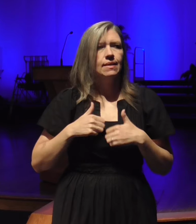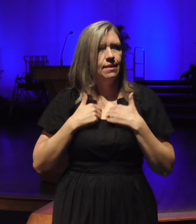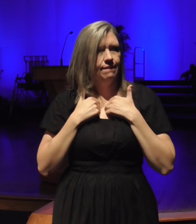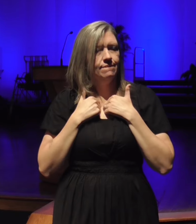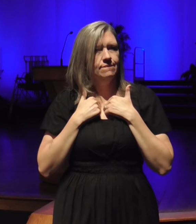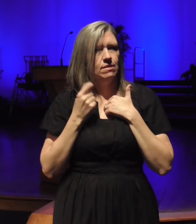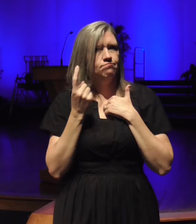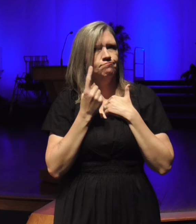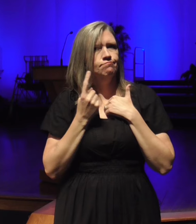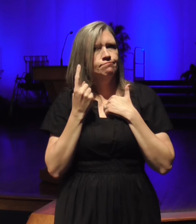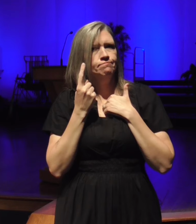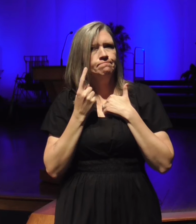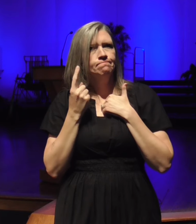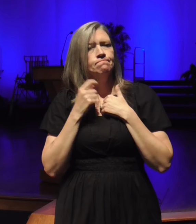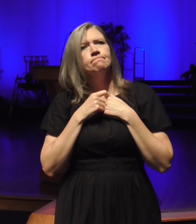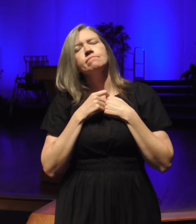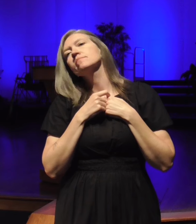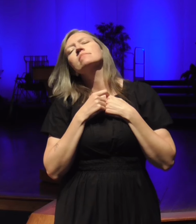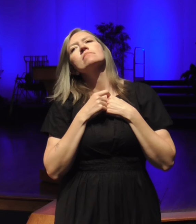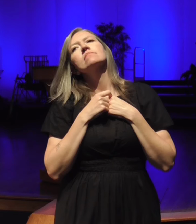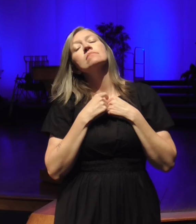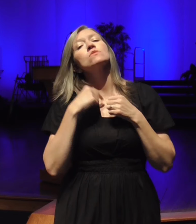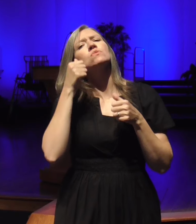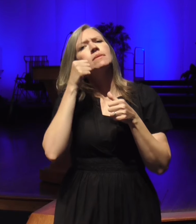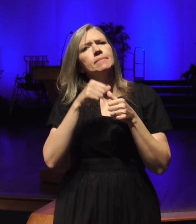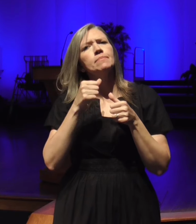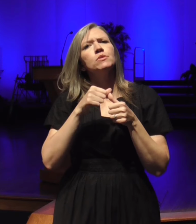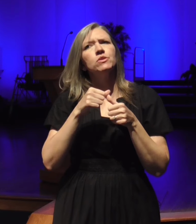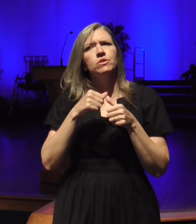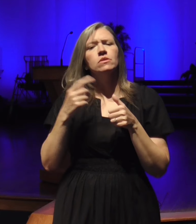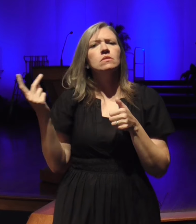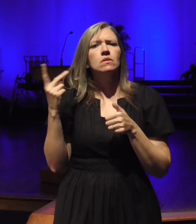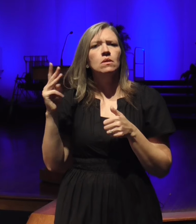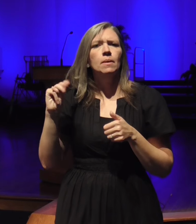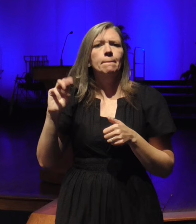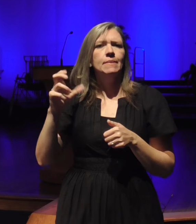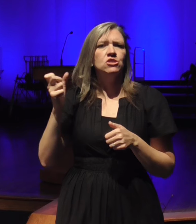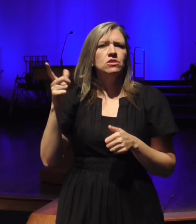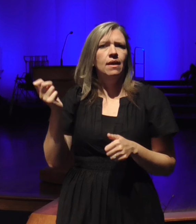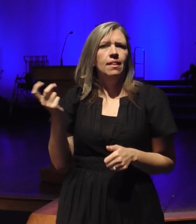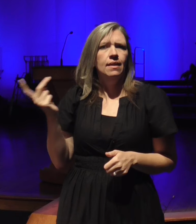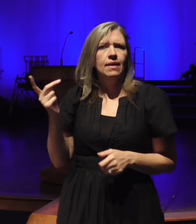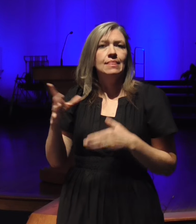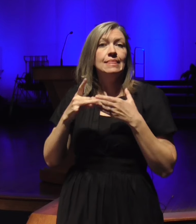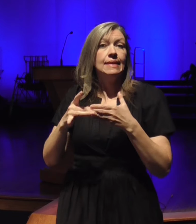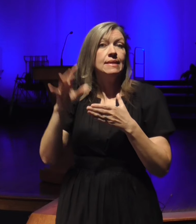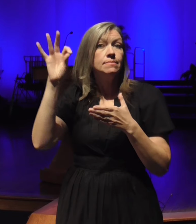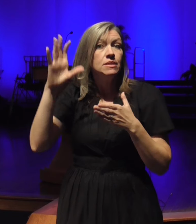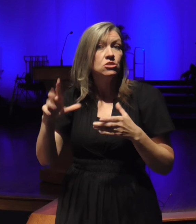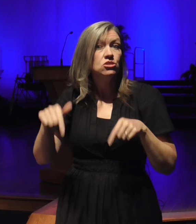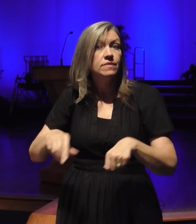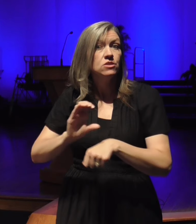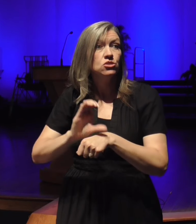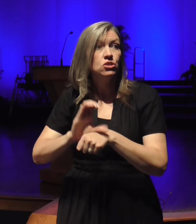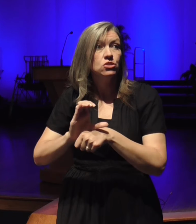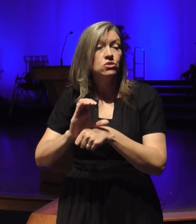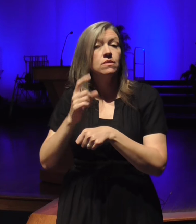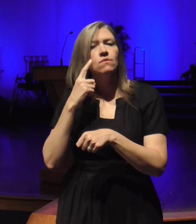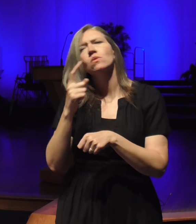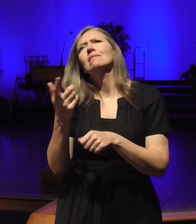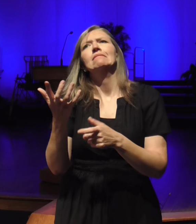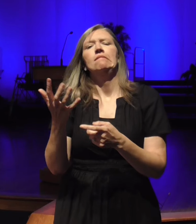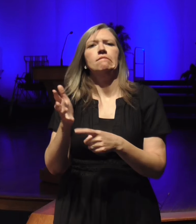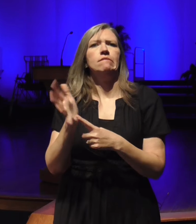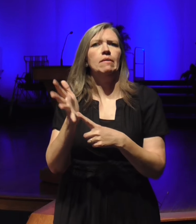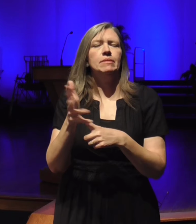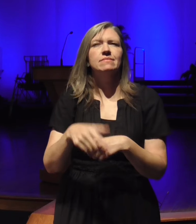And what am I doing to allow this good into my life? I remember I'd been